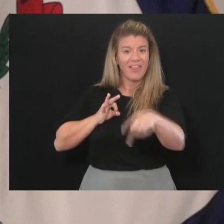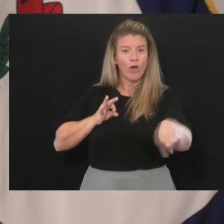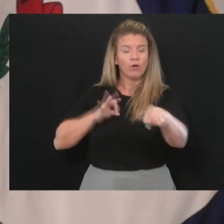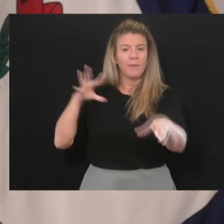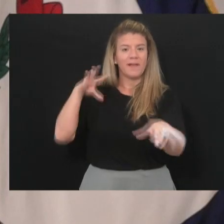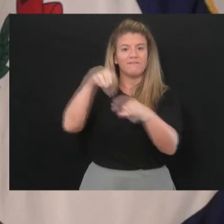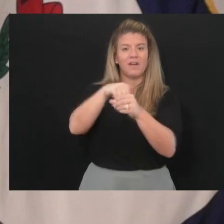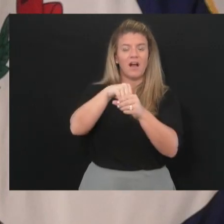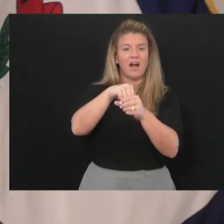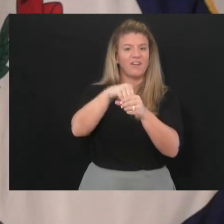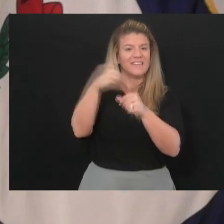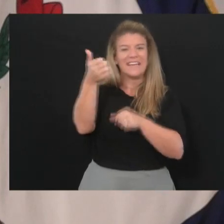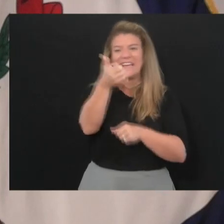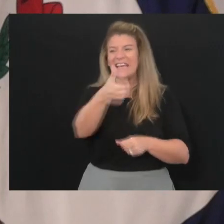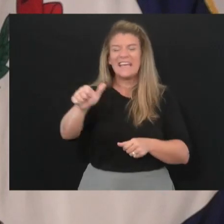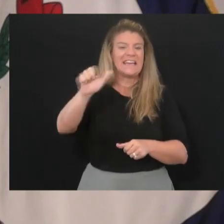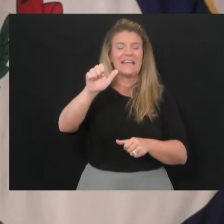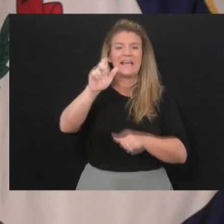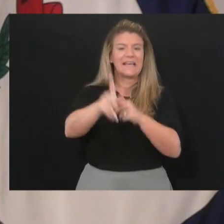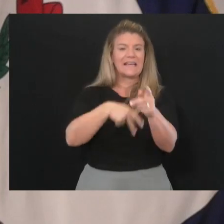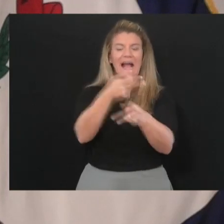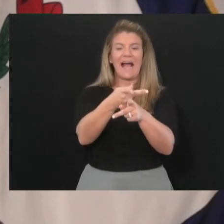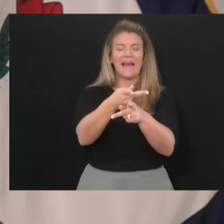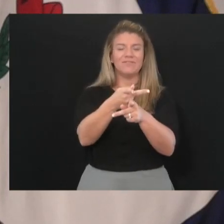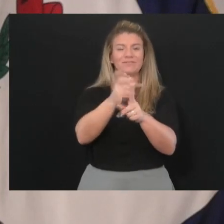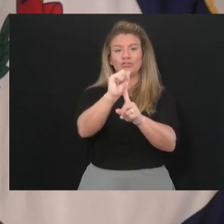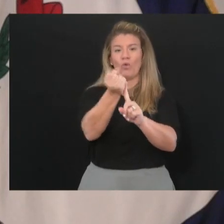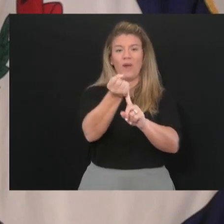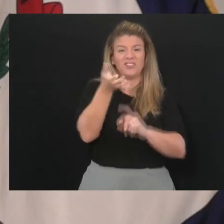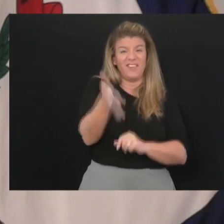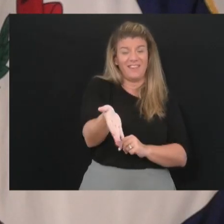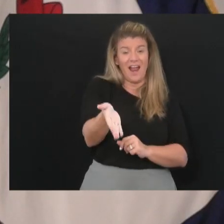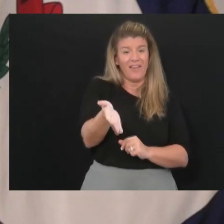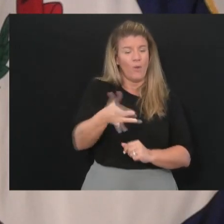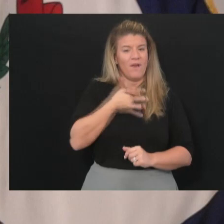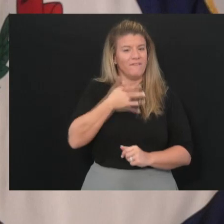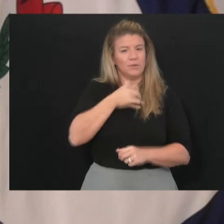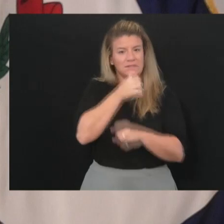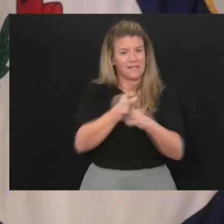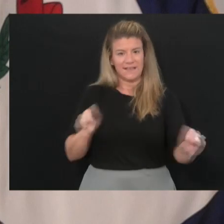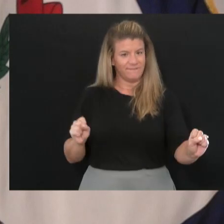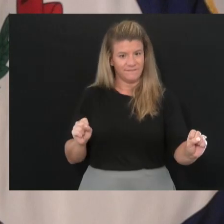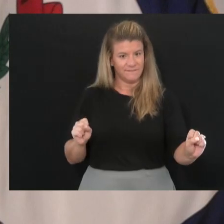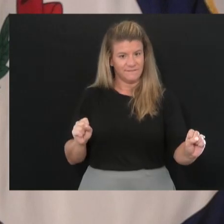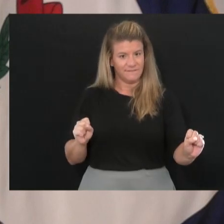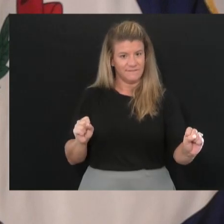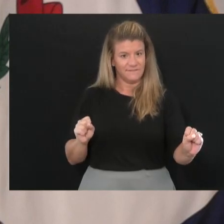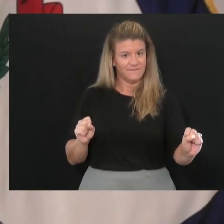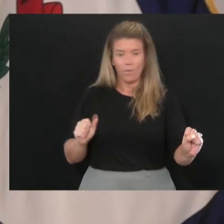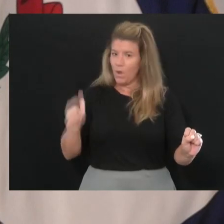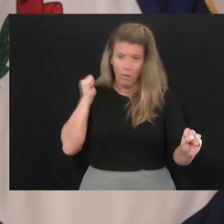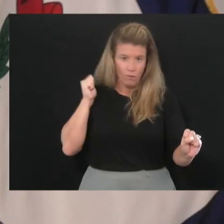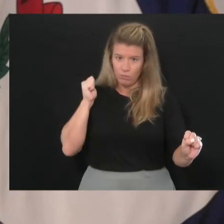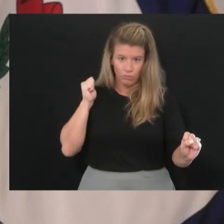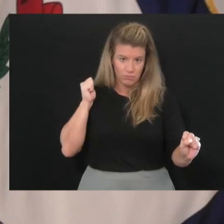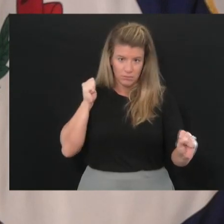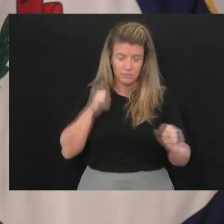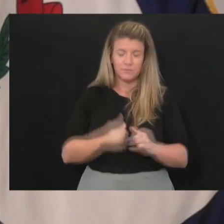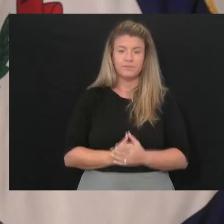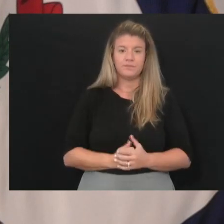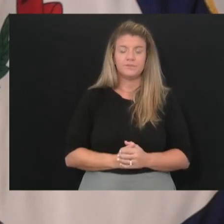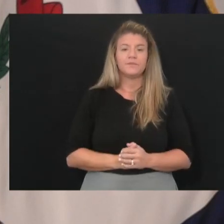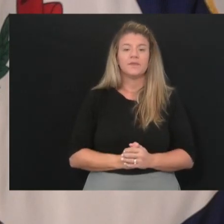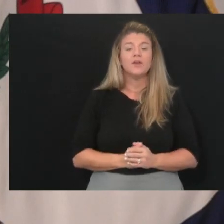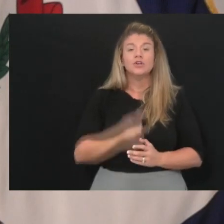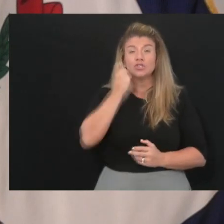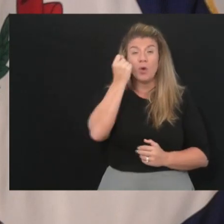situation that we deem and we feel is unsafe. Now, with all that's going